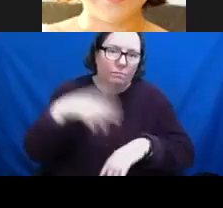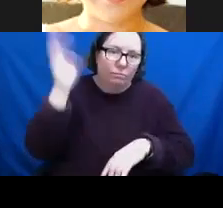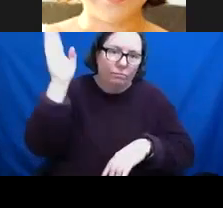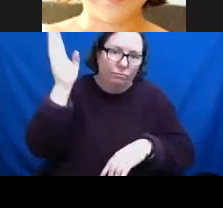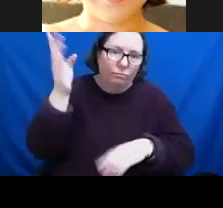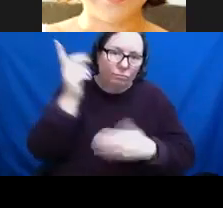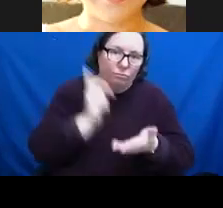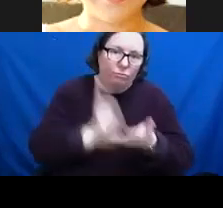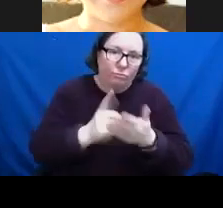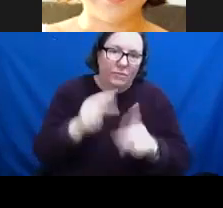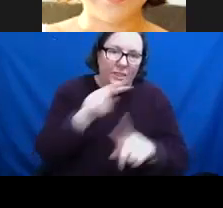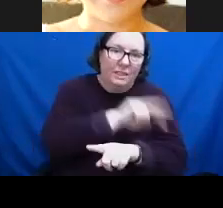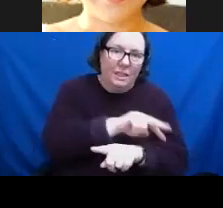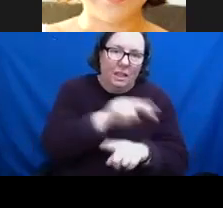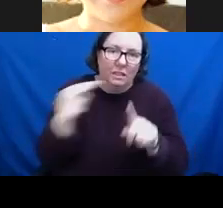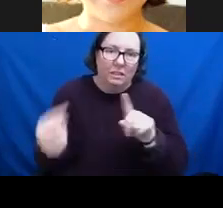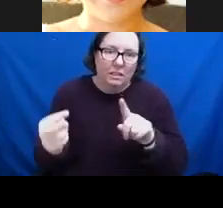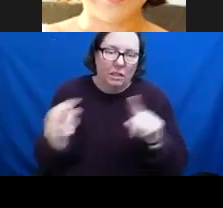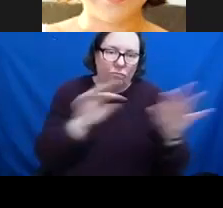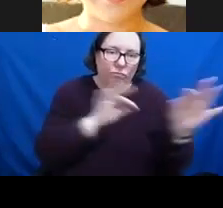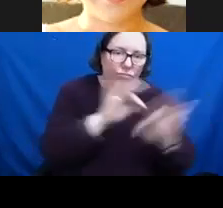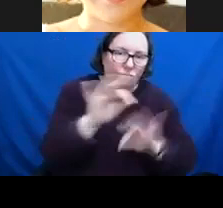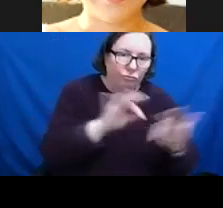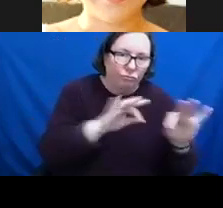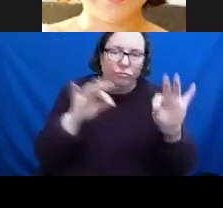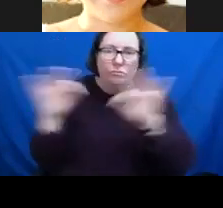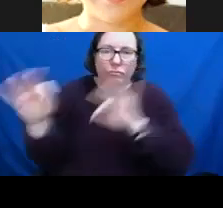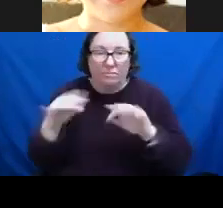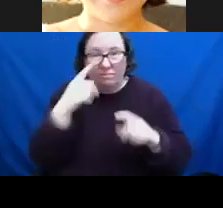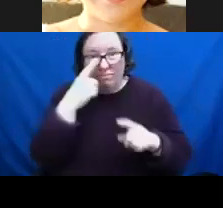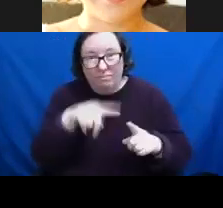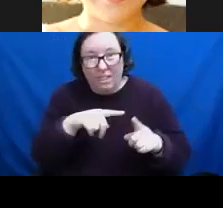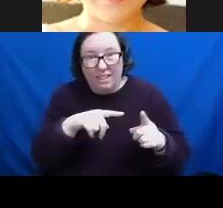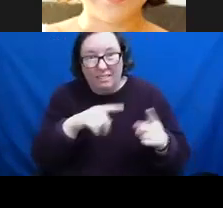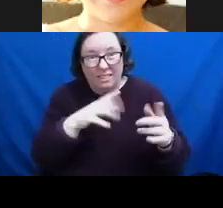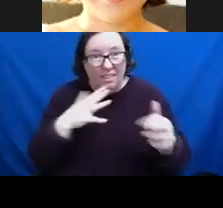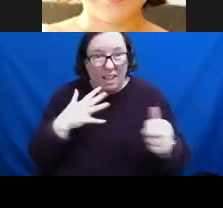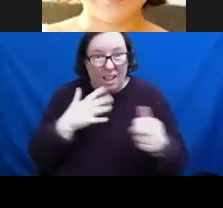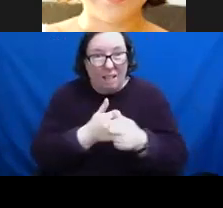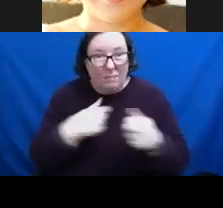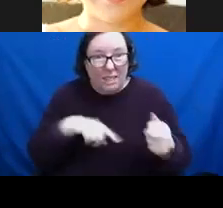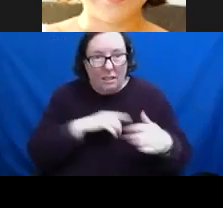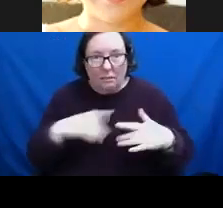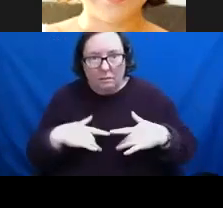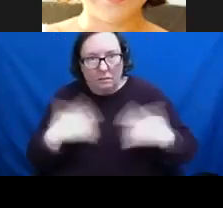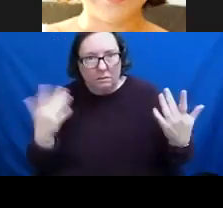two sides here, that you at least bring us all up to date on